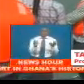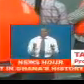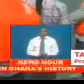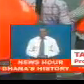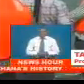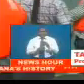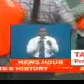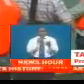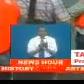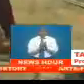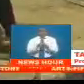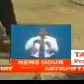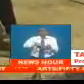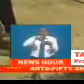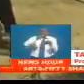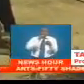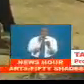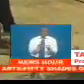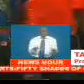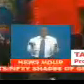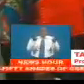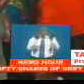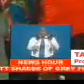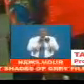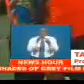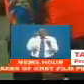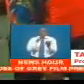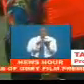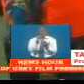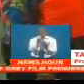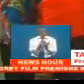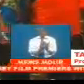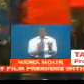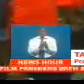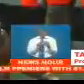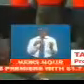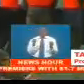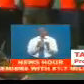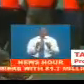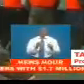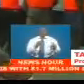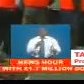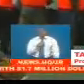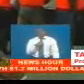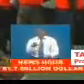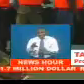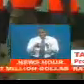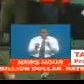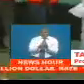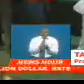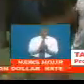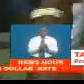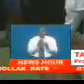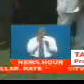done. He said that dredging is an important aspect of the project, which has a number of advantages. He explained